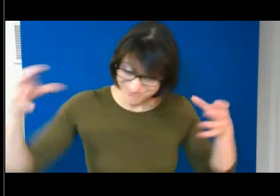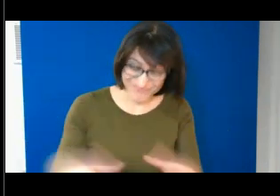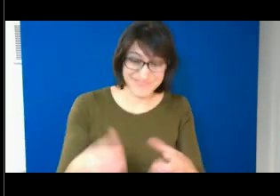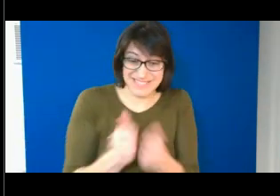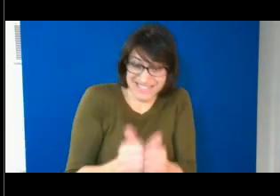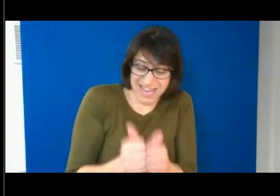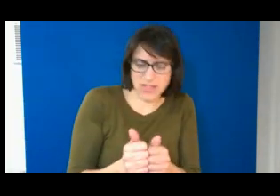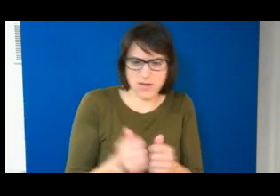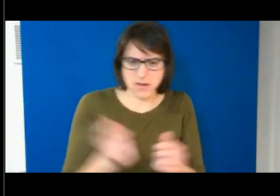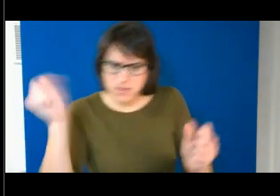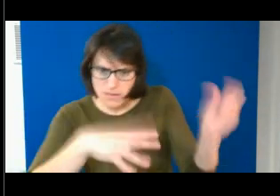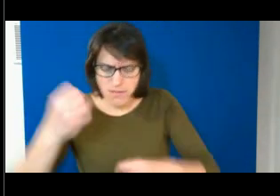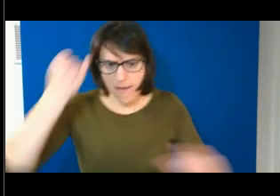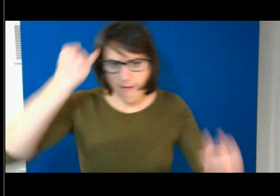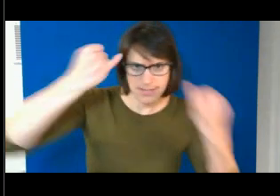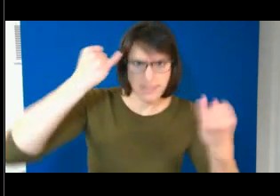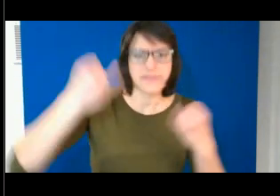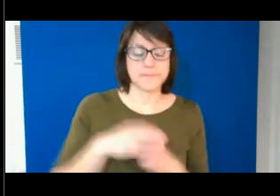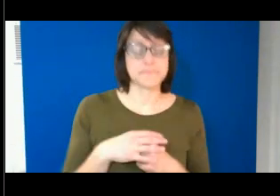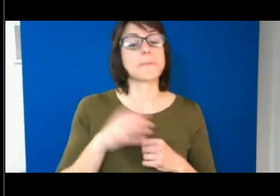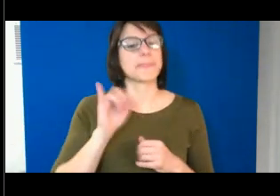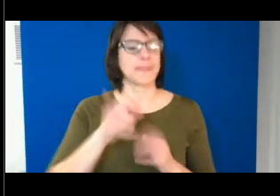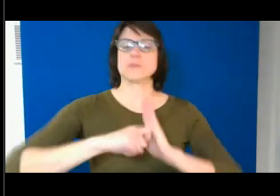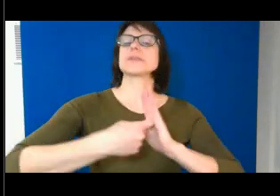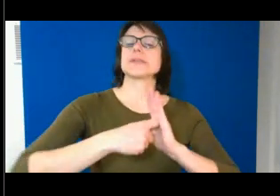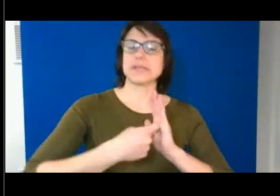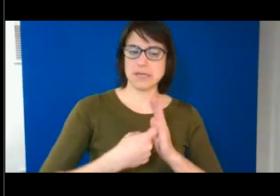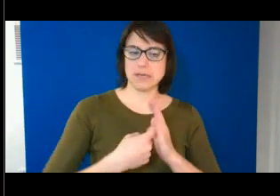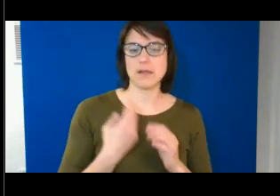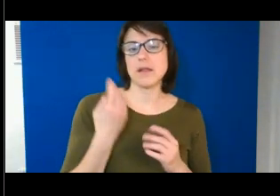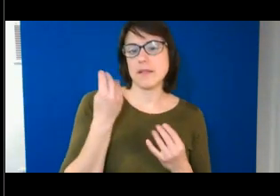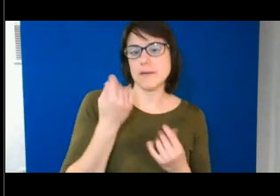to looking for practices that could be commercially scalable.